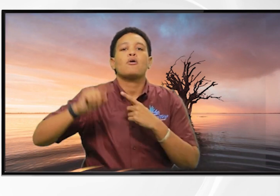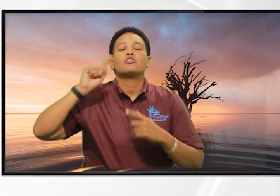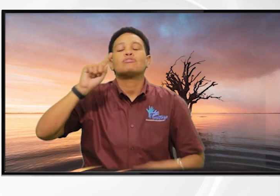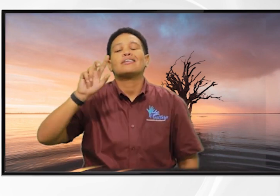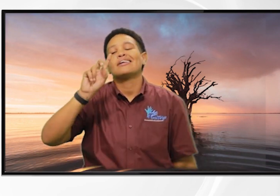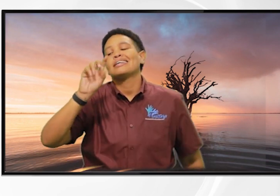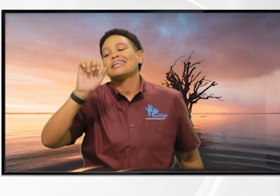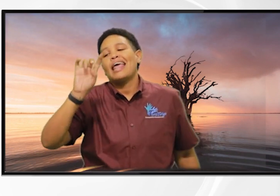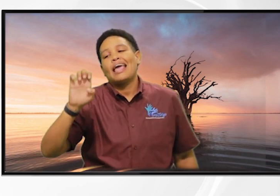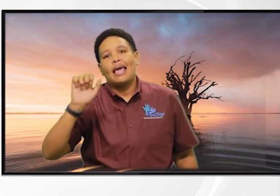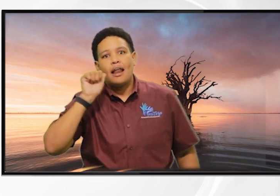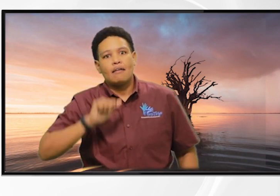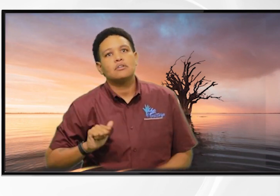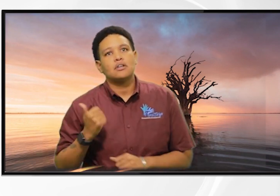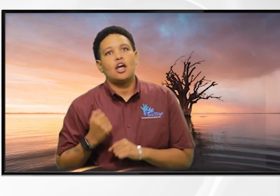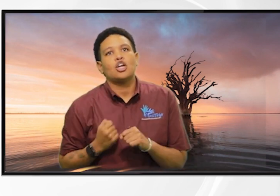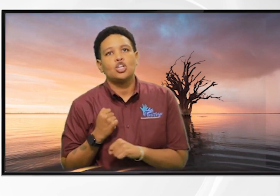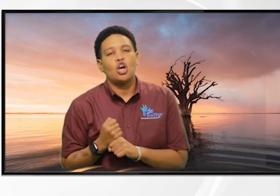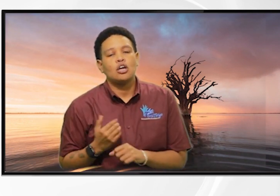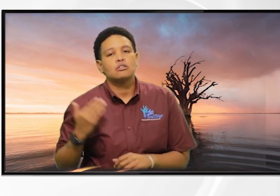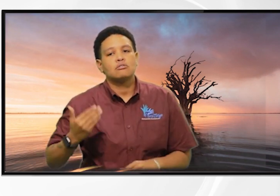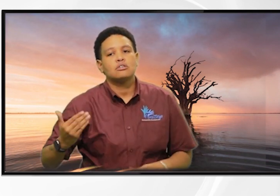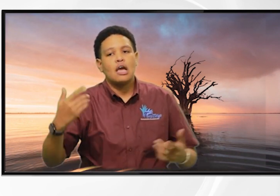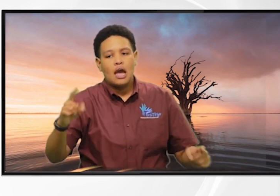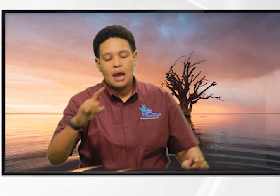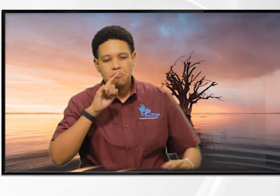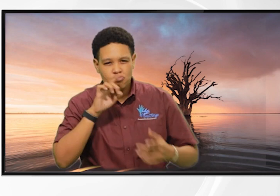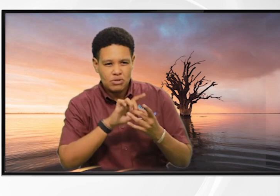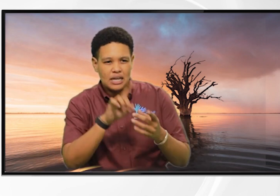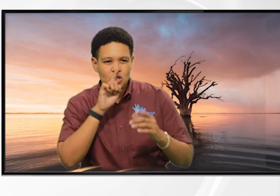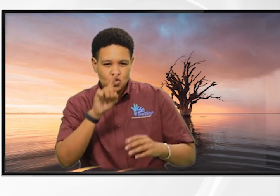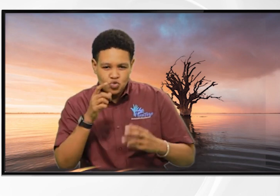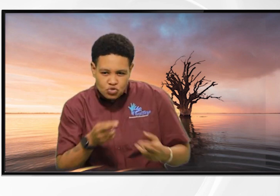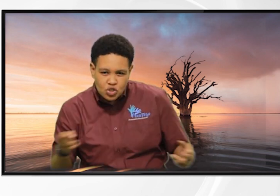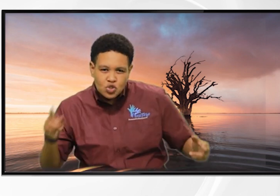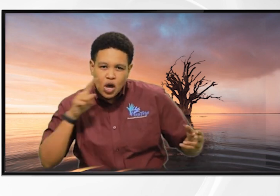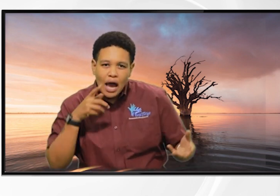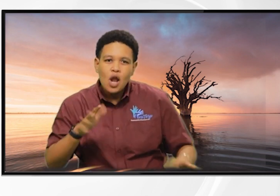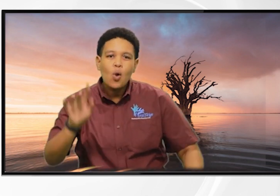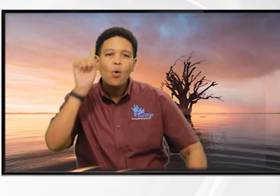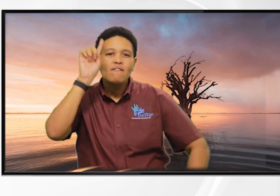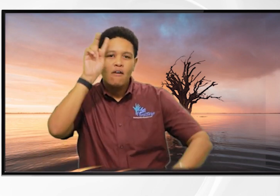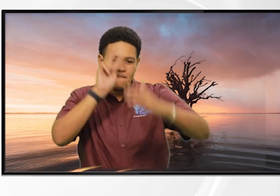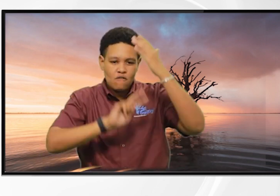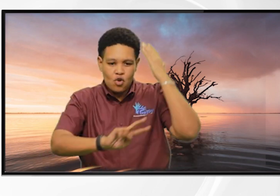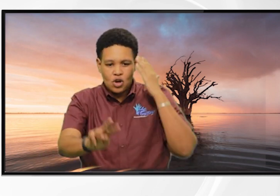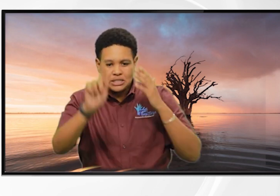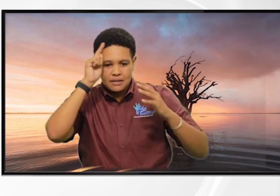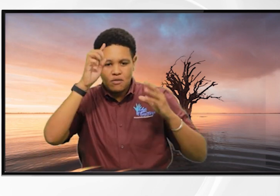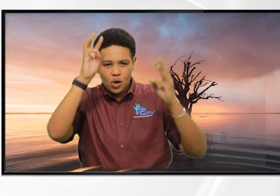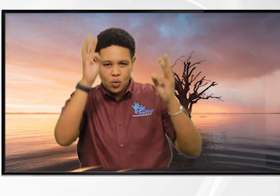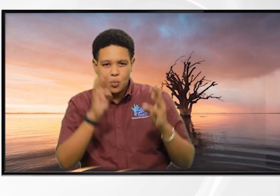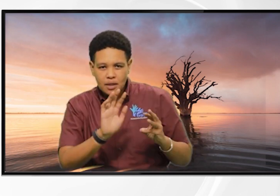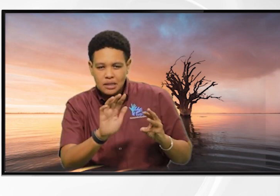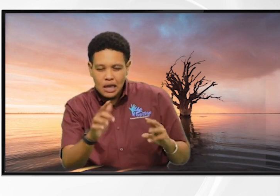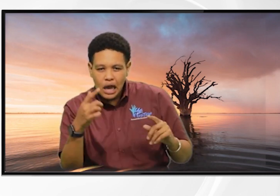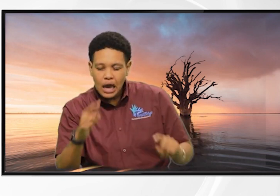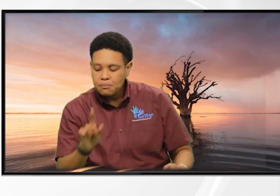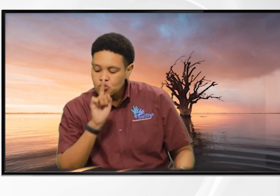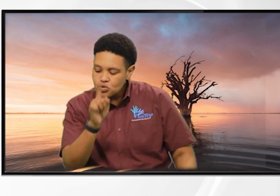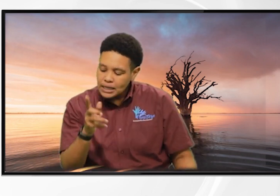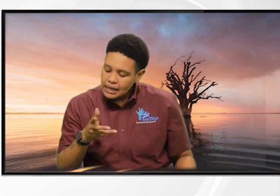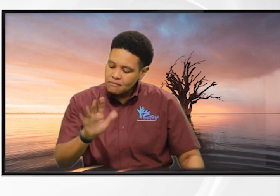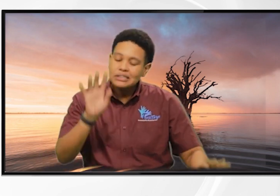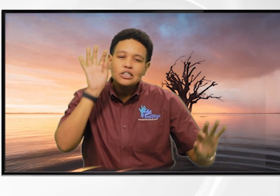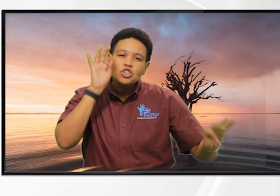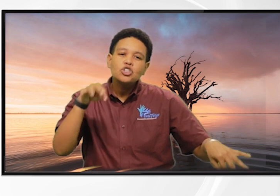decadal, in addition to pointing to resources that enable forecasting of the climate state to facilitate